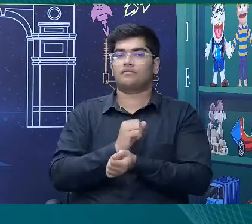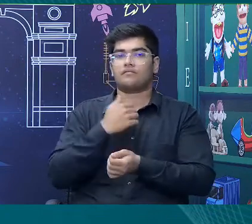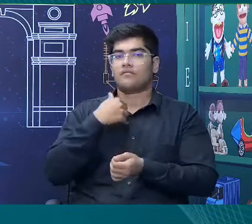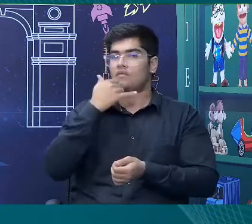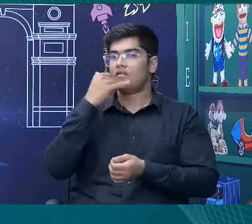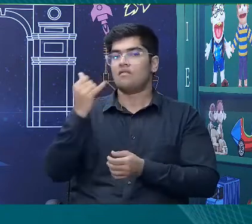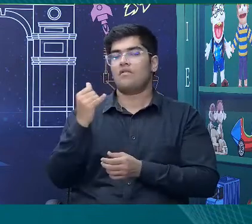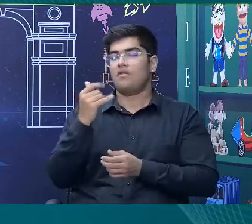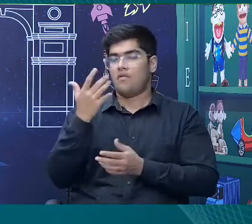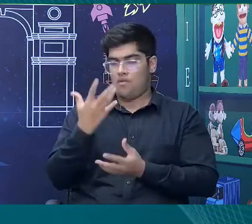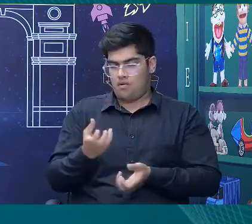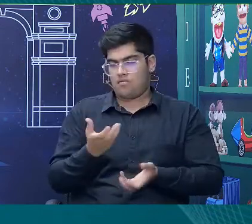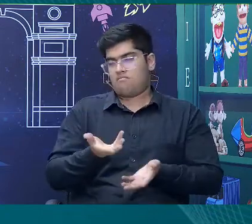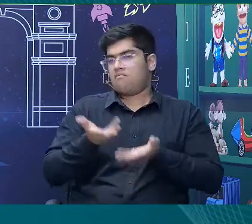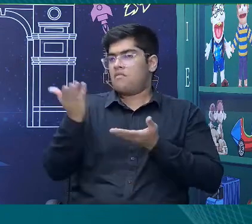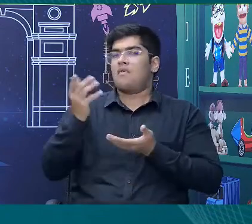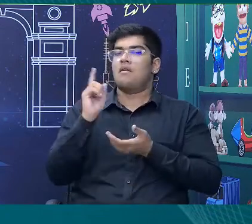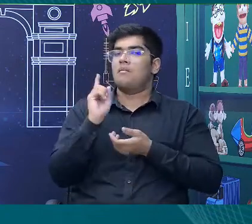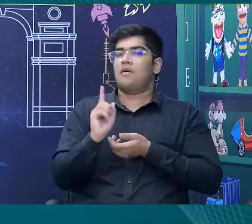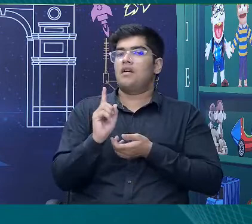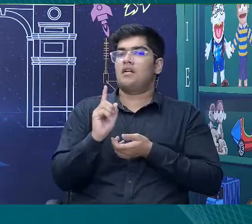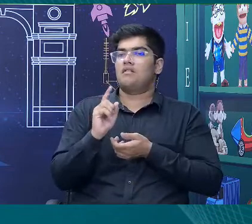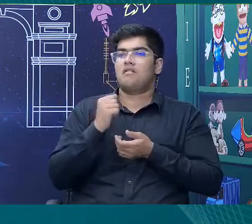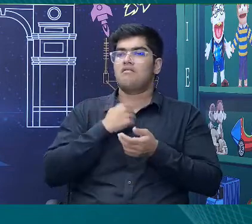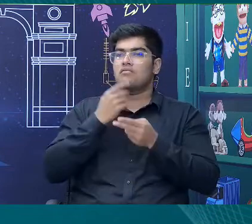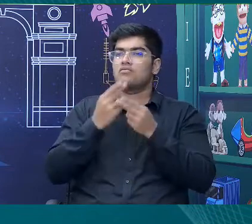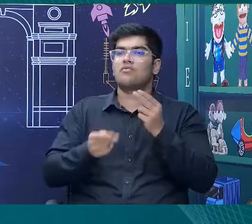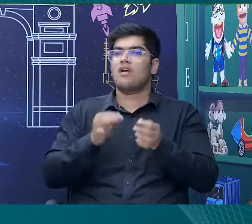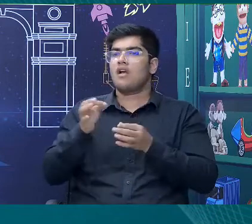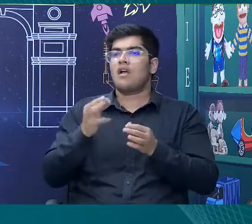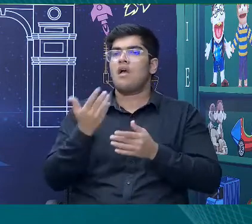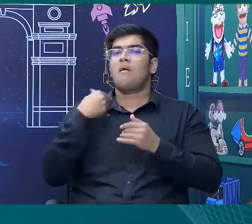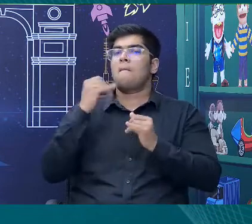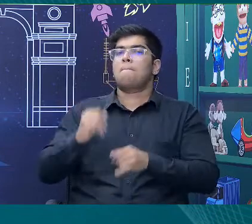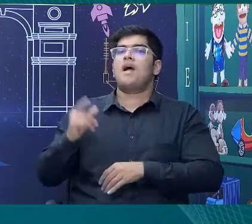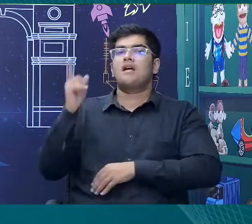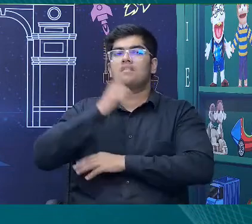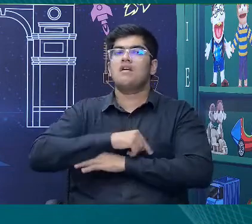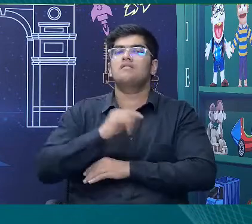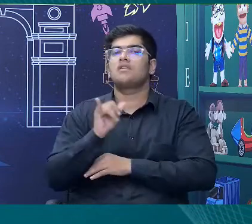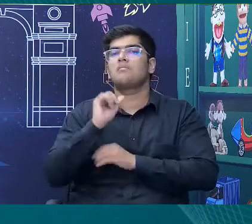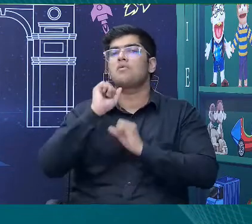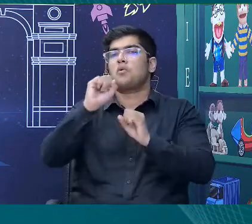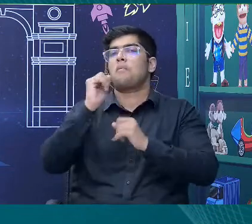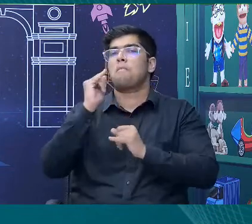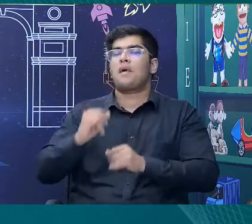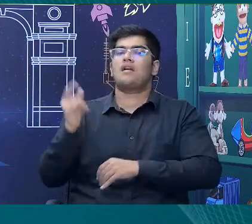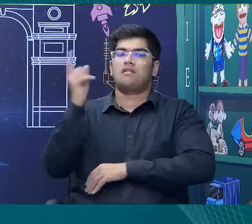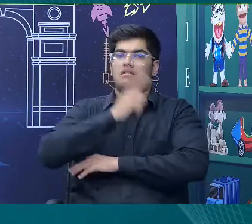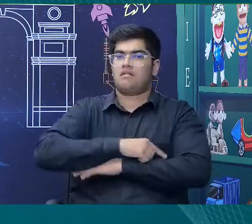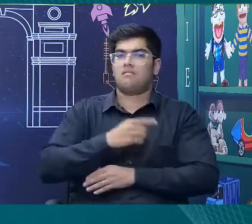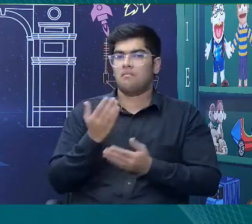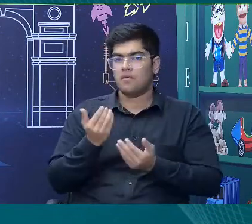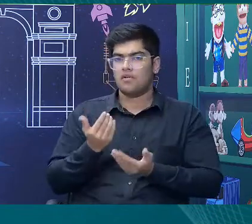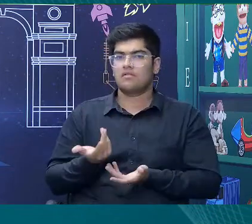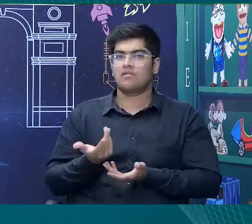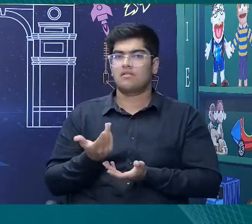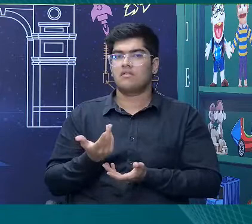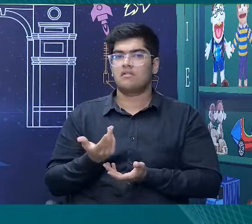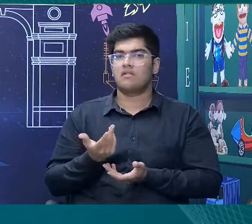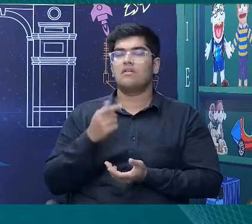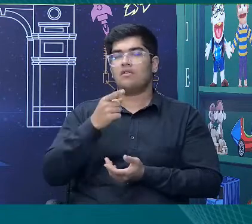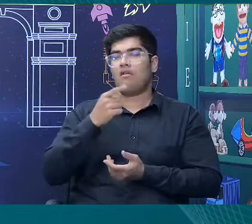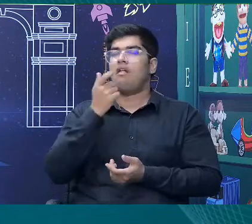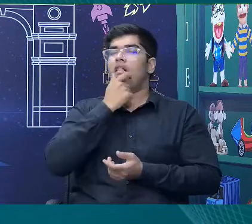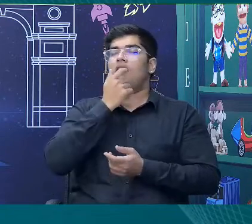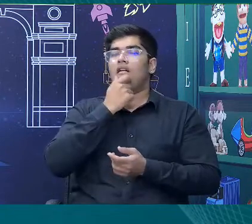call the sheriff, that's another thing, but, you know, it's just a bad day that I was having. So the ironmaster good humoredly, you know,